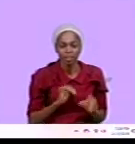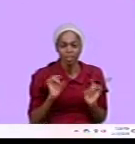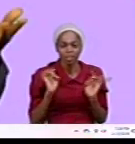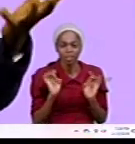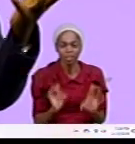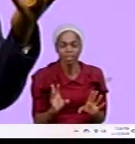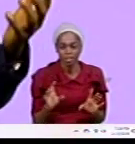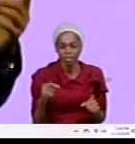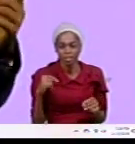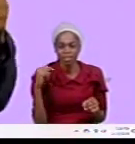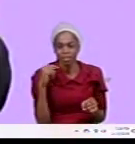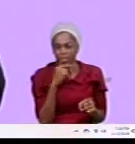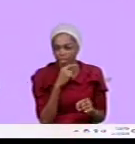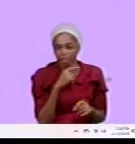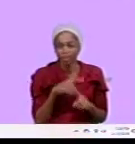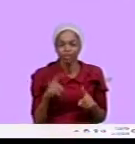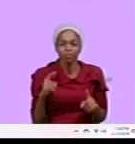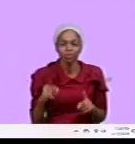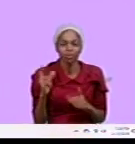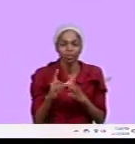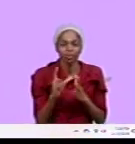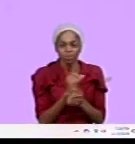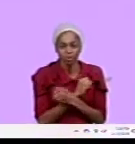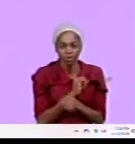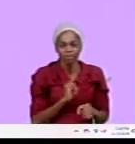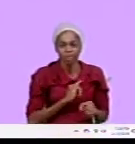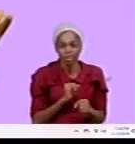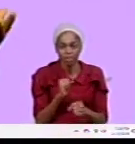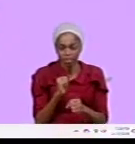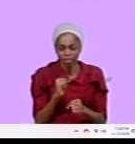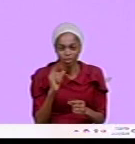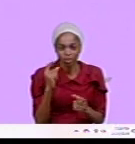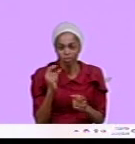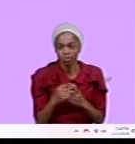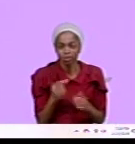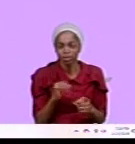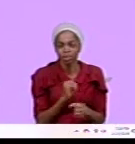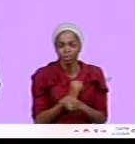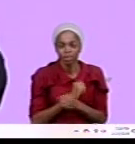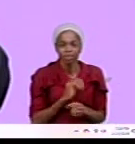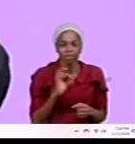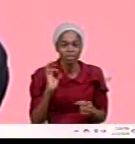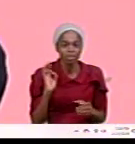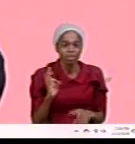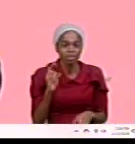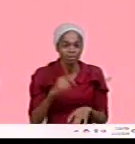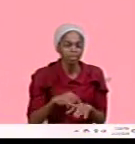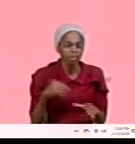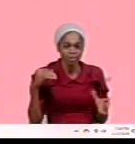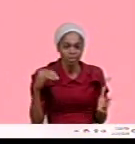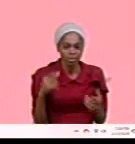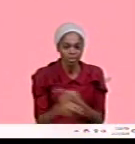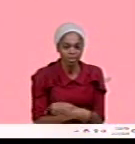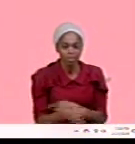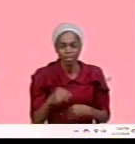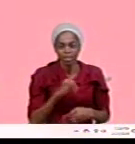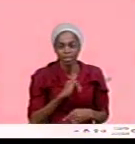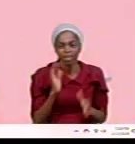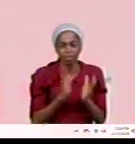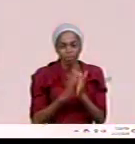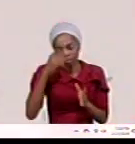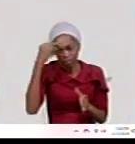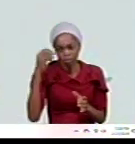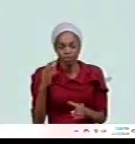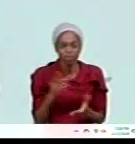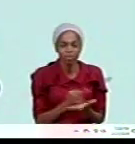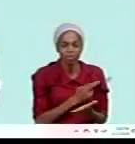I praise thee because of thy righteous judgments. Great peace have they which love thy law, and nothing